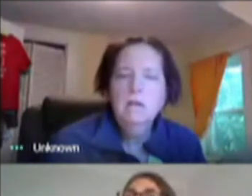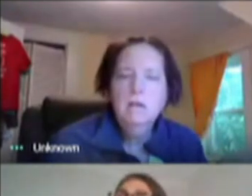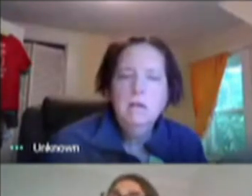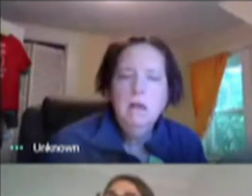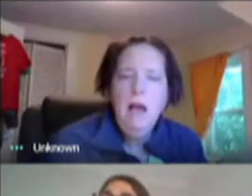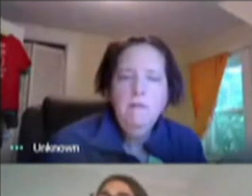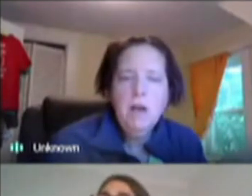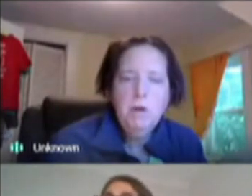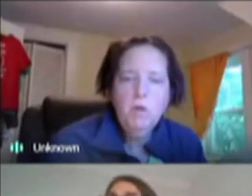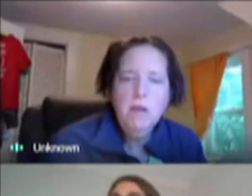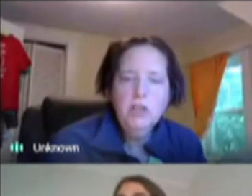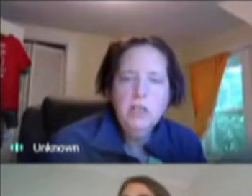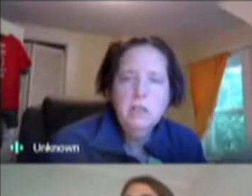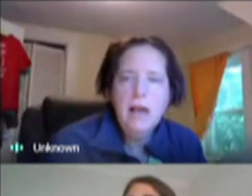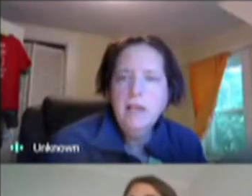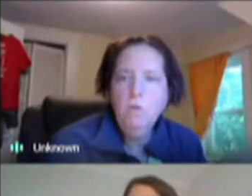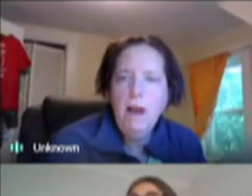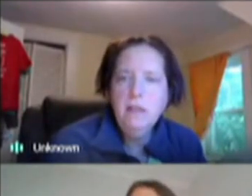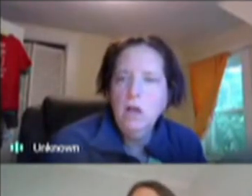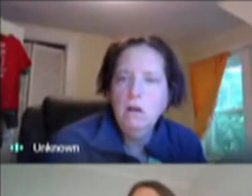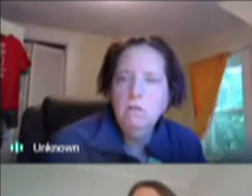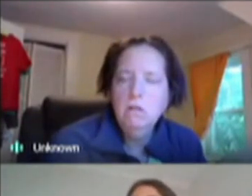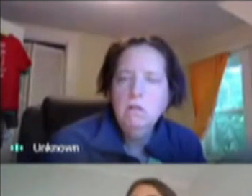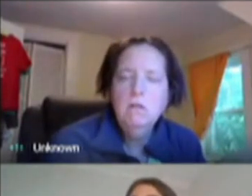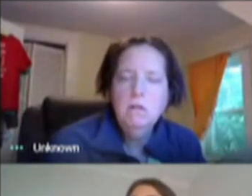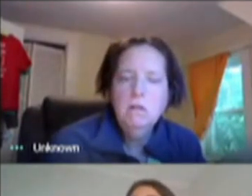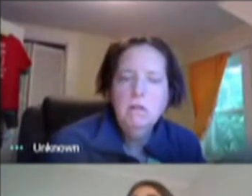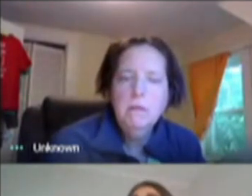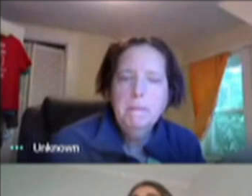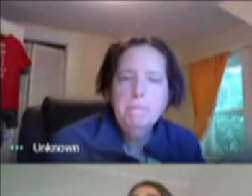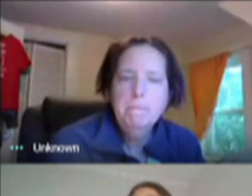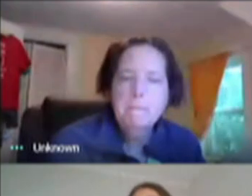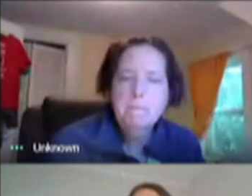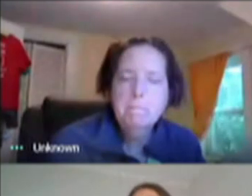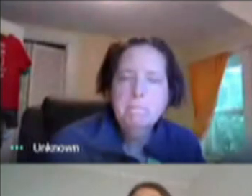Yes, Great. I have a Meg. couple questions. I can wait, though.